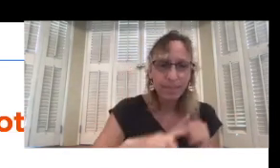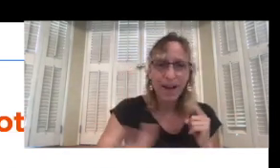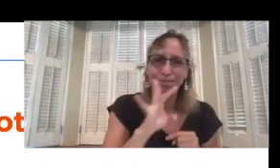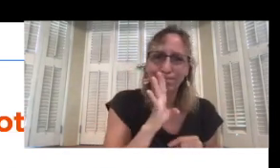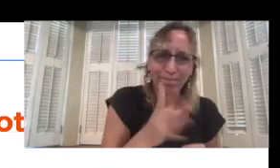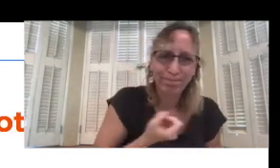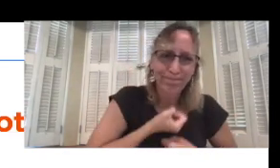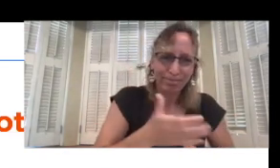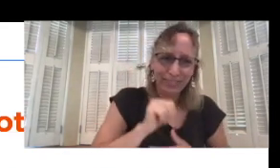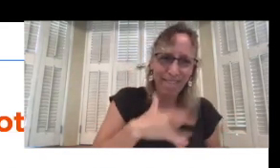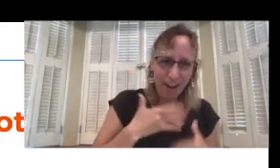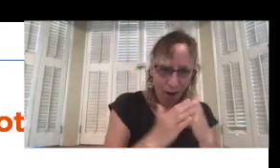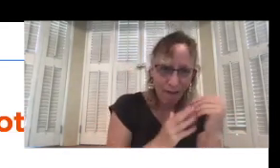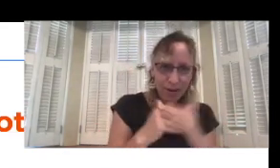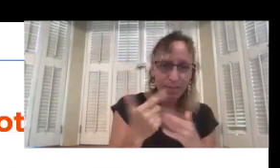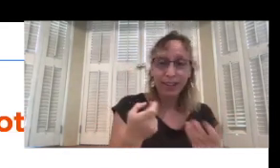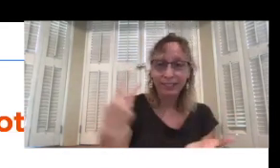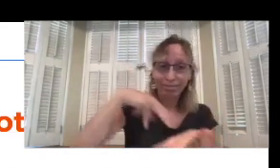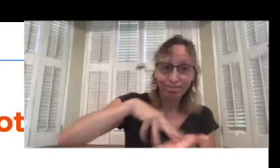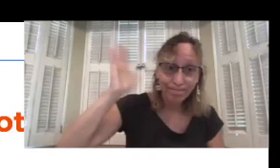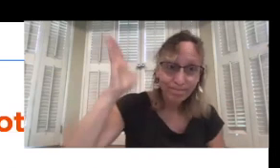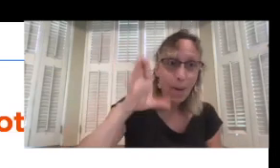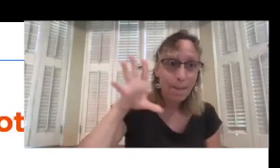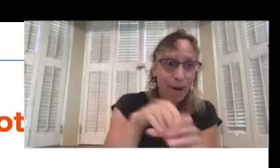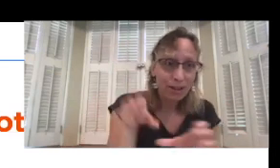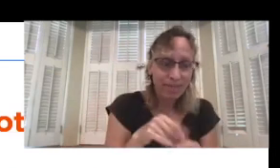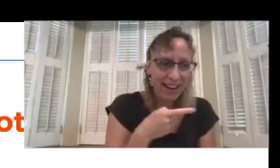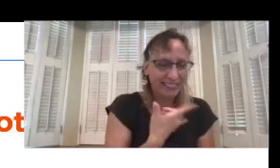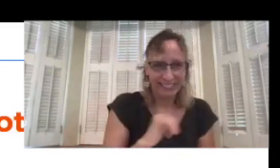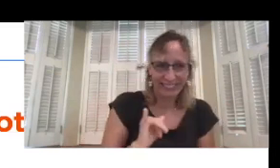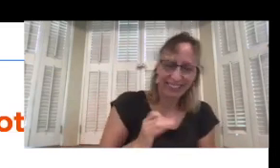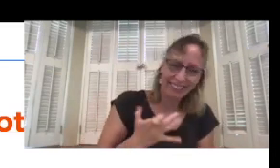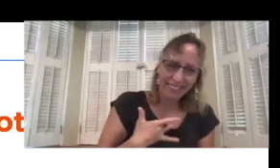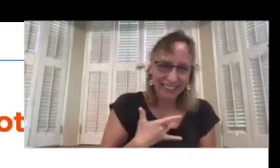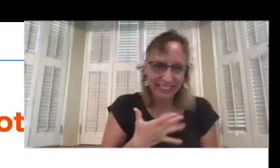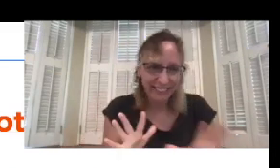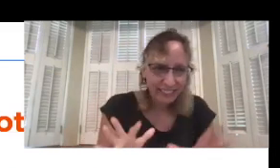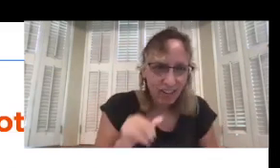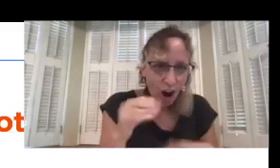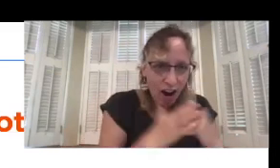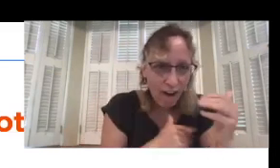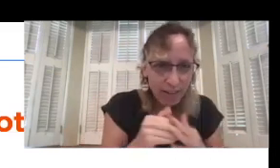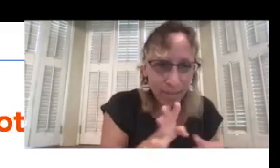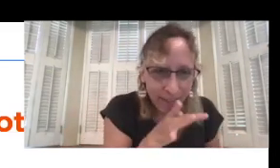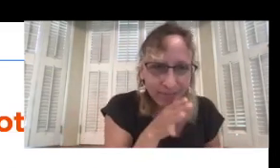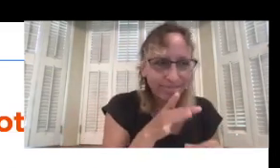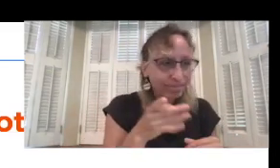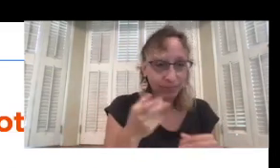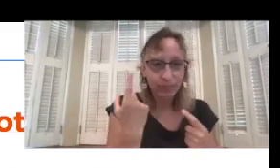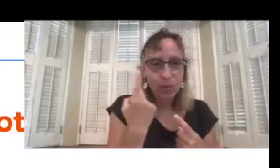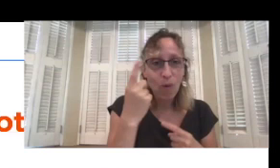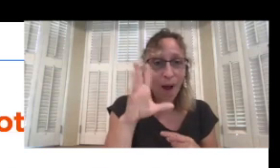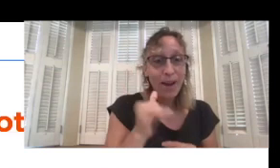content. They might be able to hear the content, but they might not be comfortable speaking.